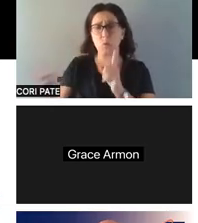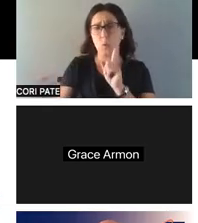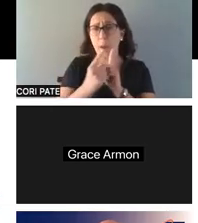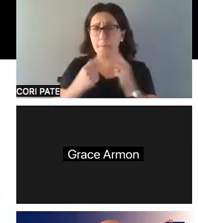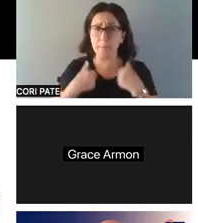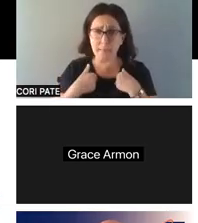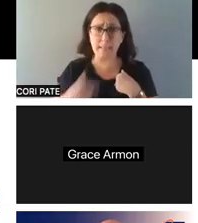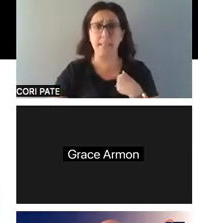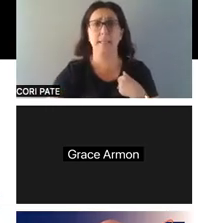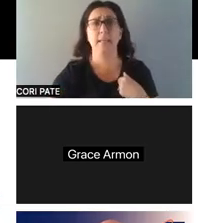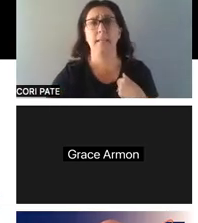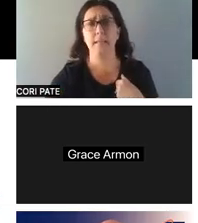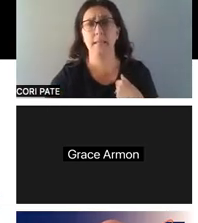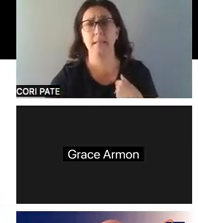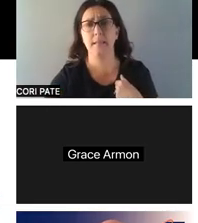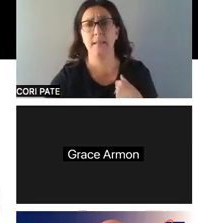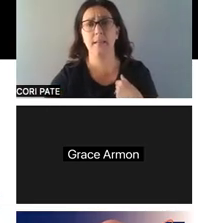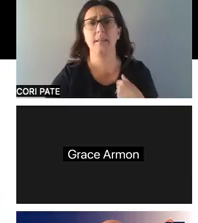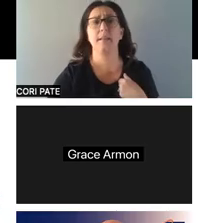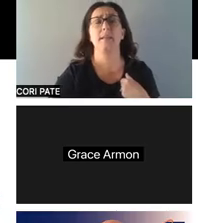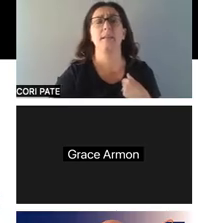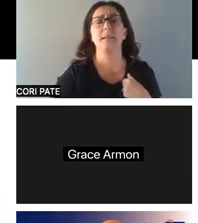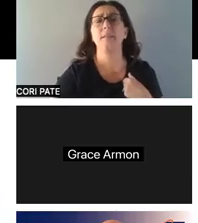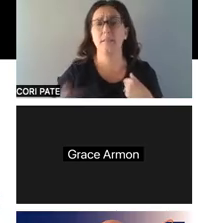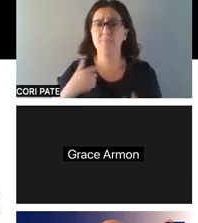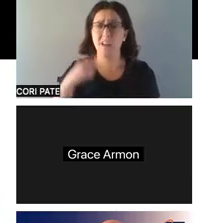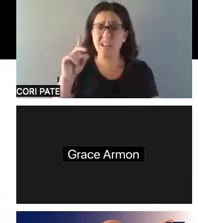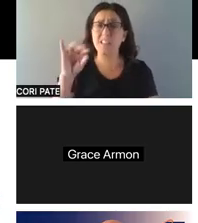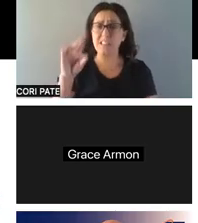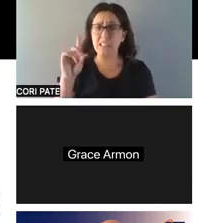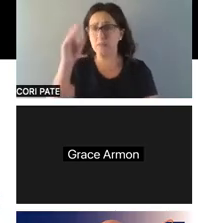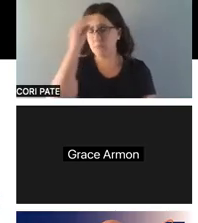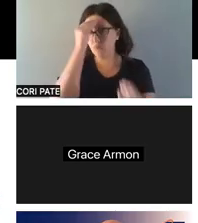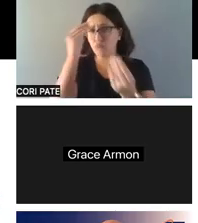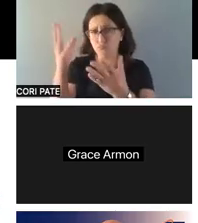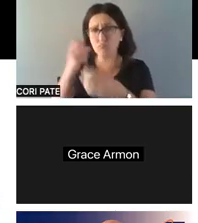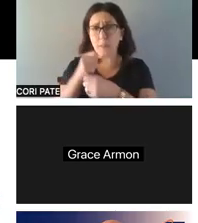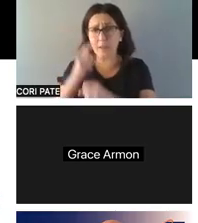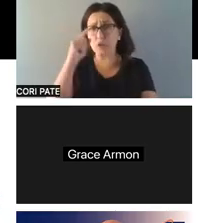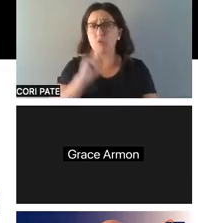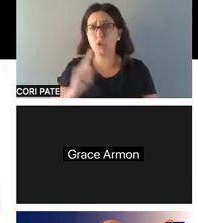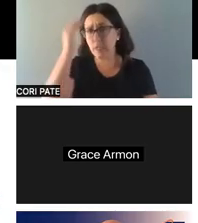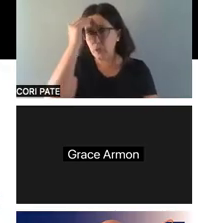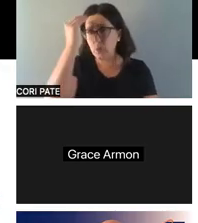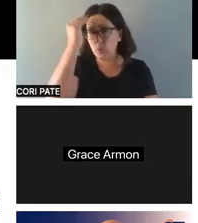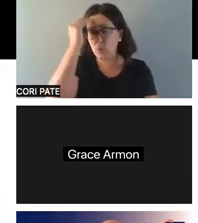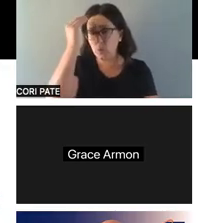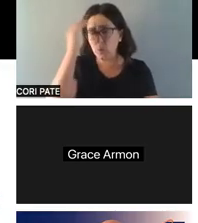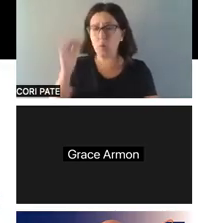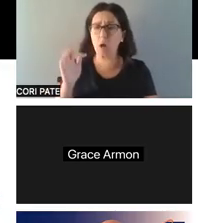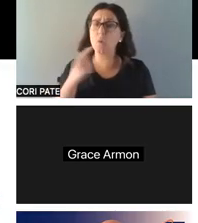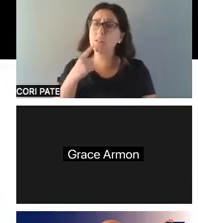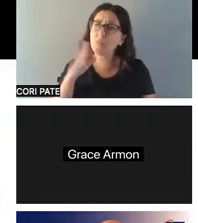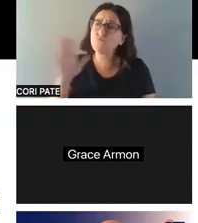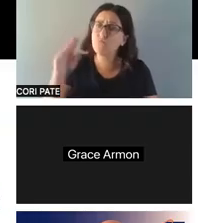speak. Um, I did, made sure that he knew that, I always led with like, everything is about him.